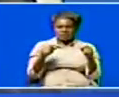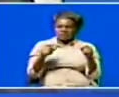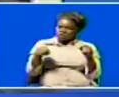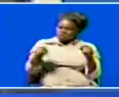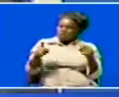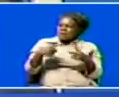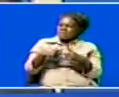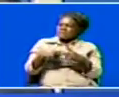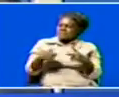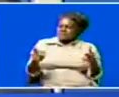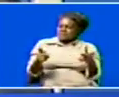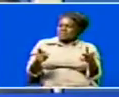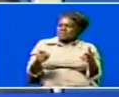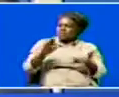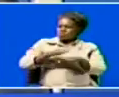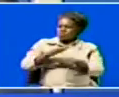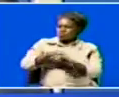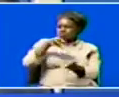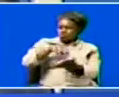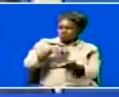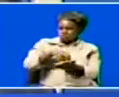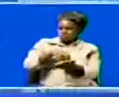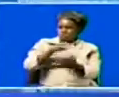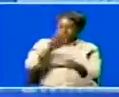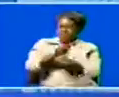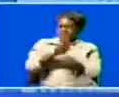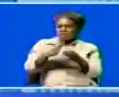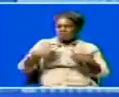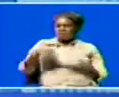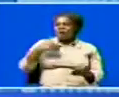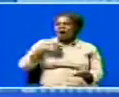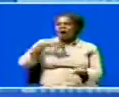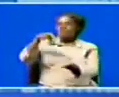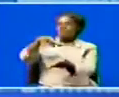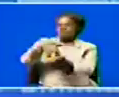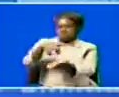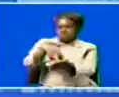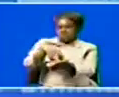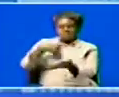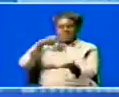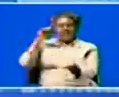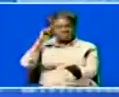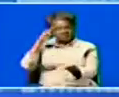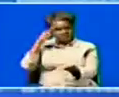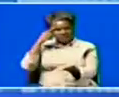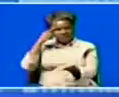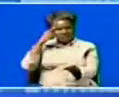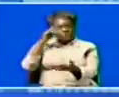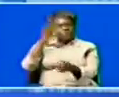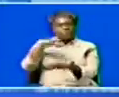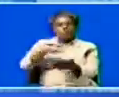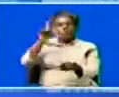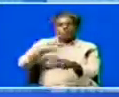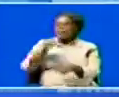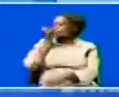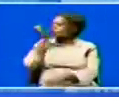you're setting the bar high. I think that there's a lot of people who have content. Mm-hmm. I think that we often overlook content. Yeah.